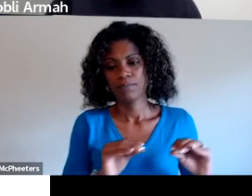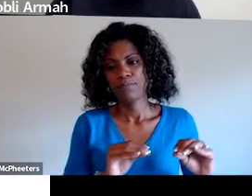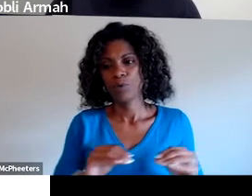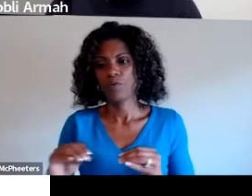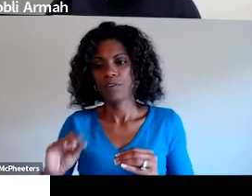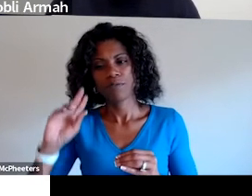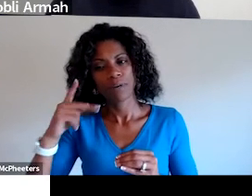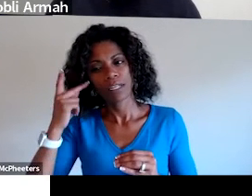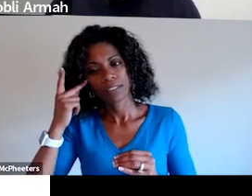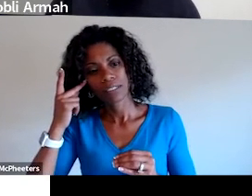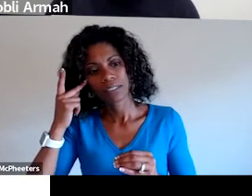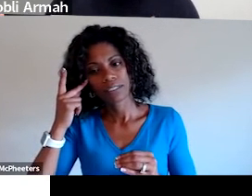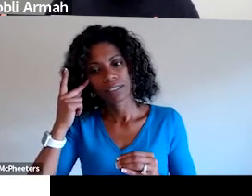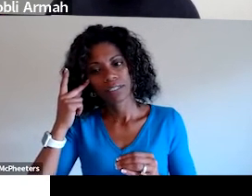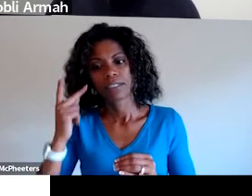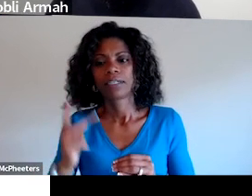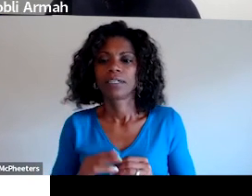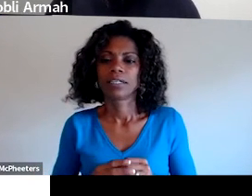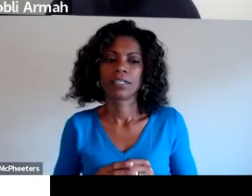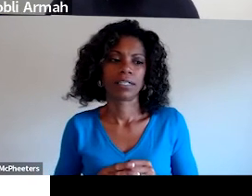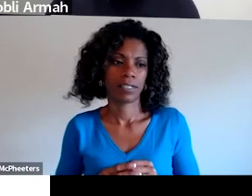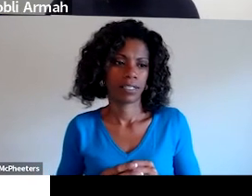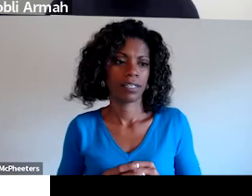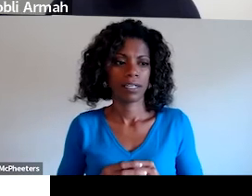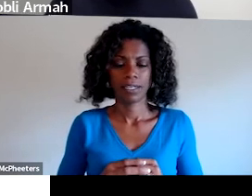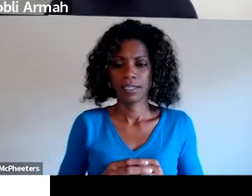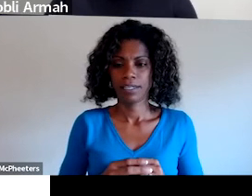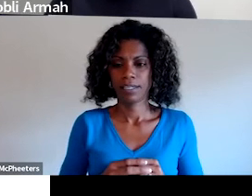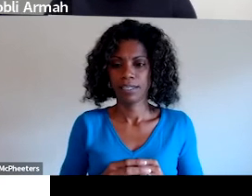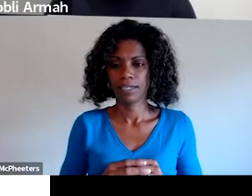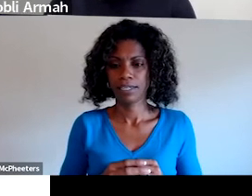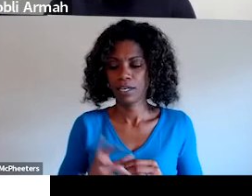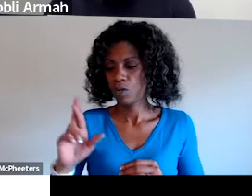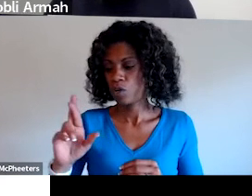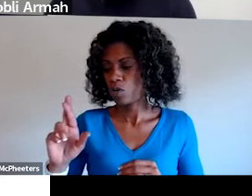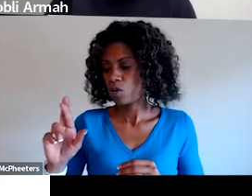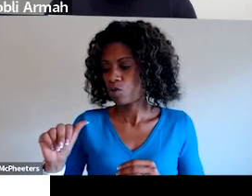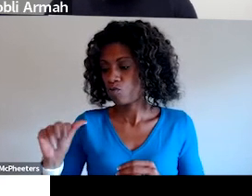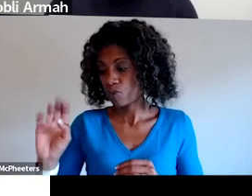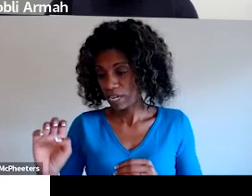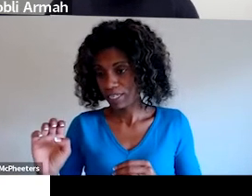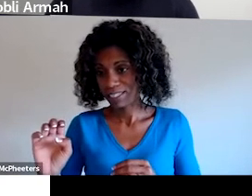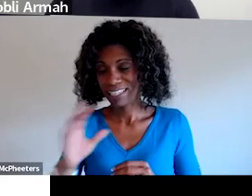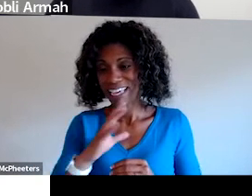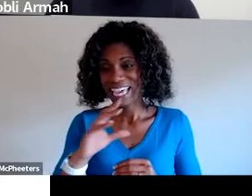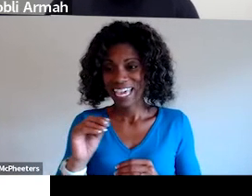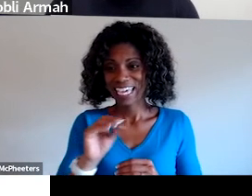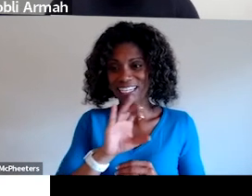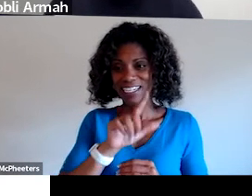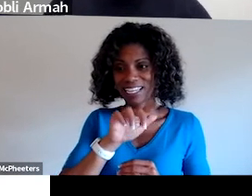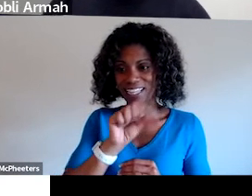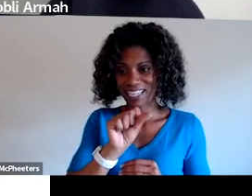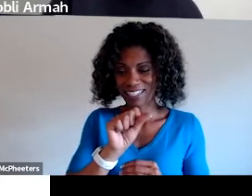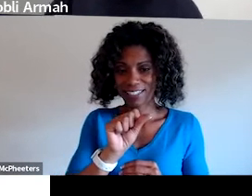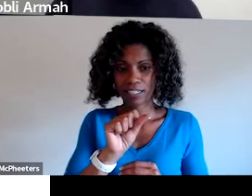to forget the class dynamics. Race and class matters. And we have to make sure that we